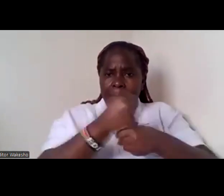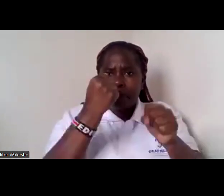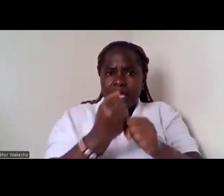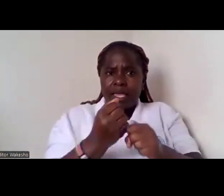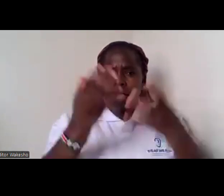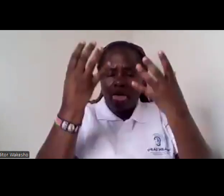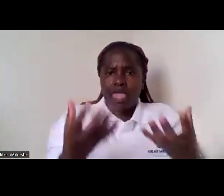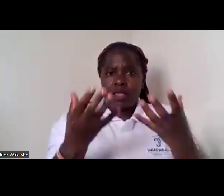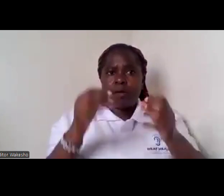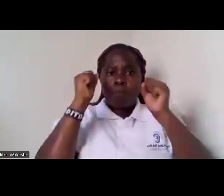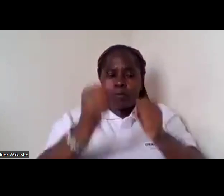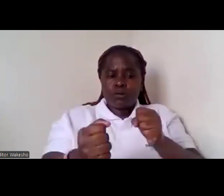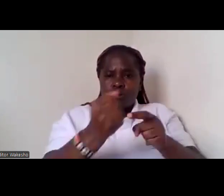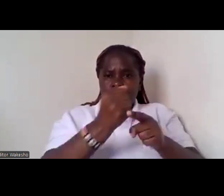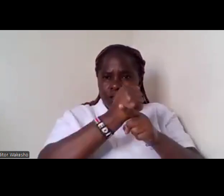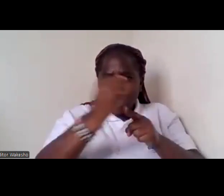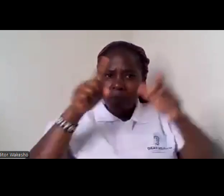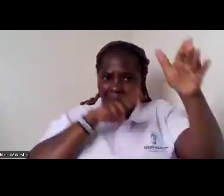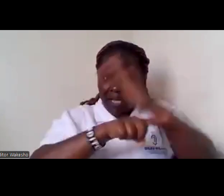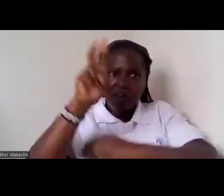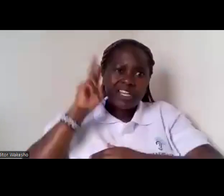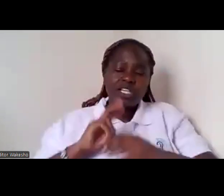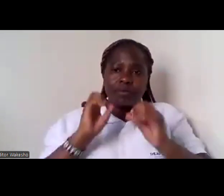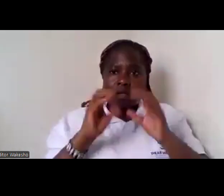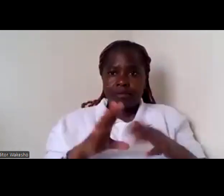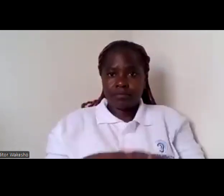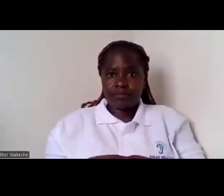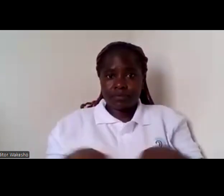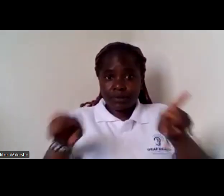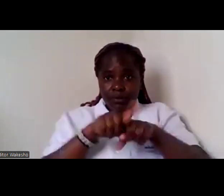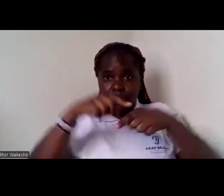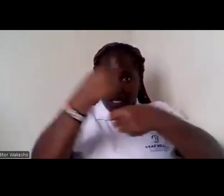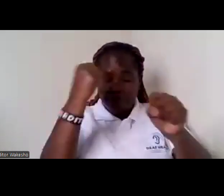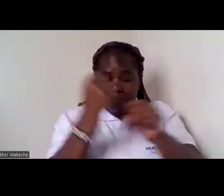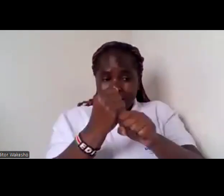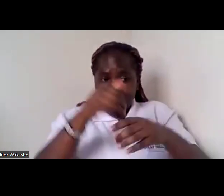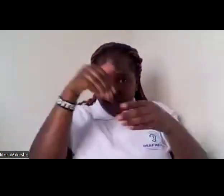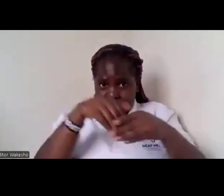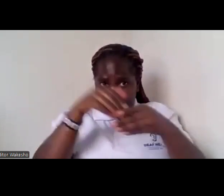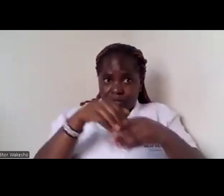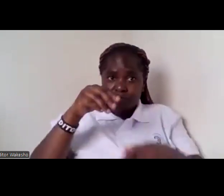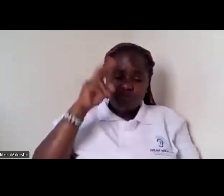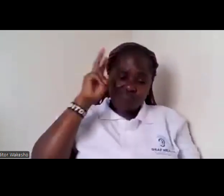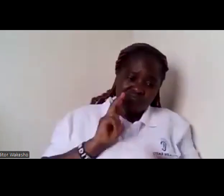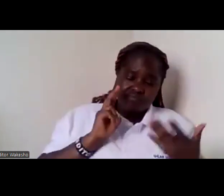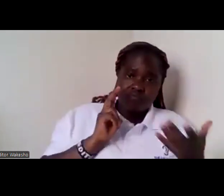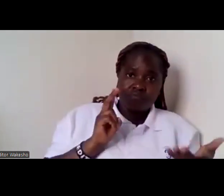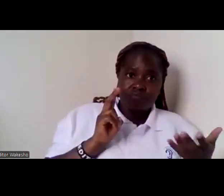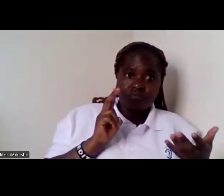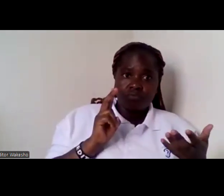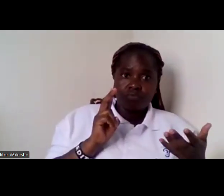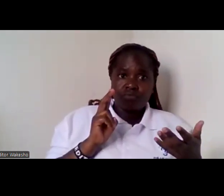that sperm cannot penetrate. They also make the inner side of the uterus